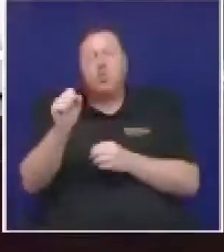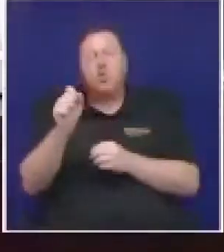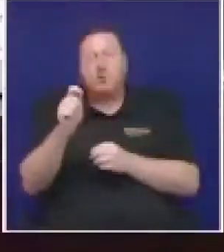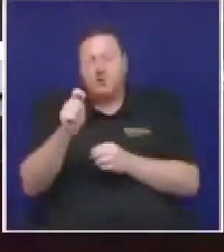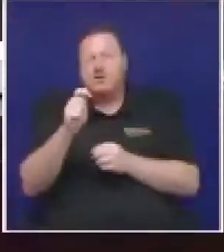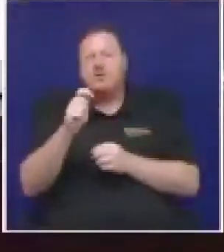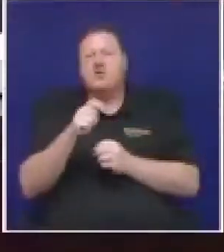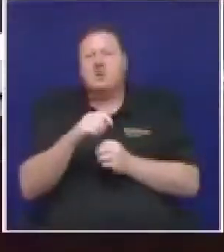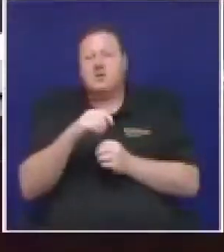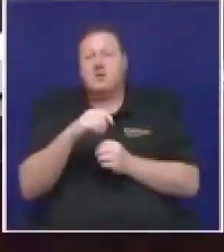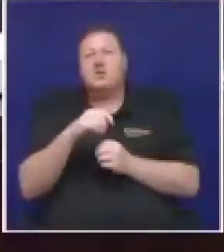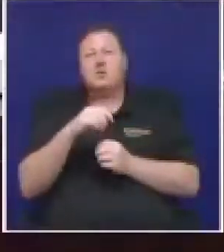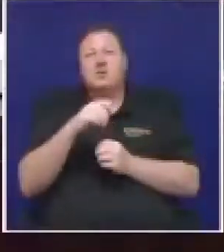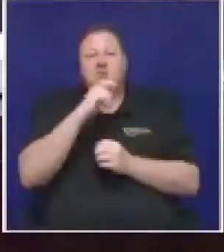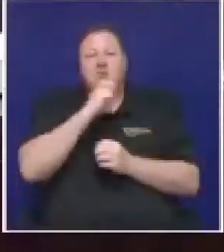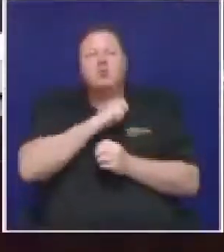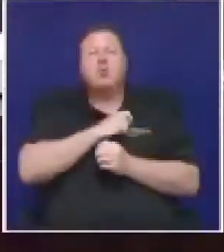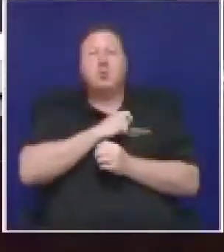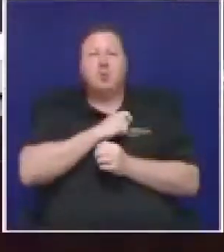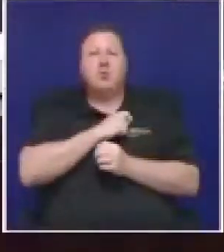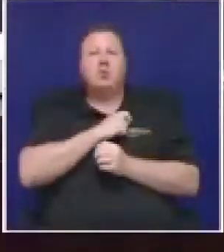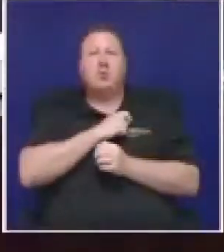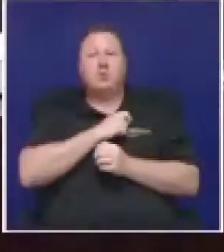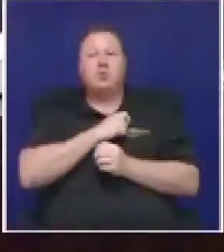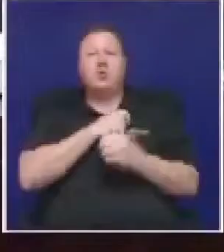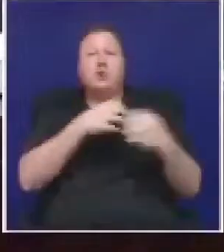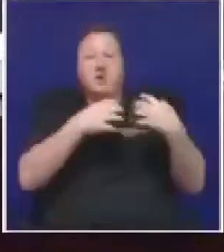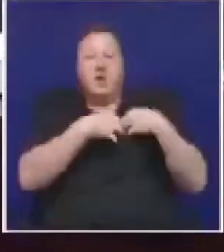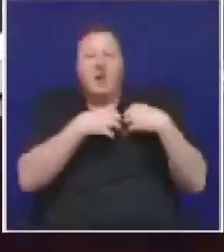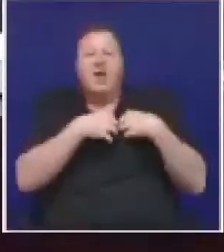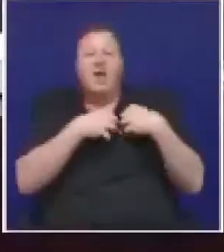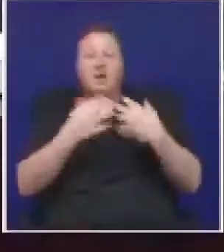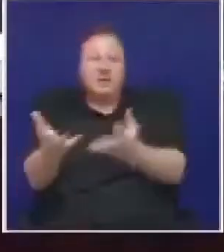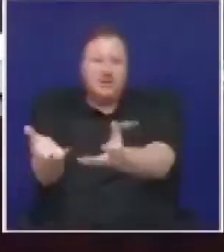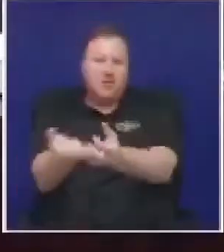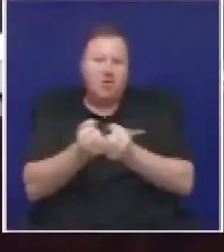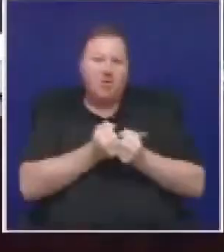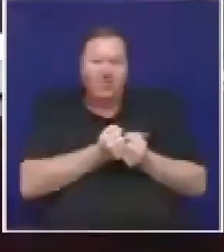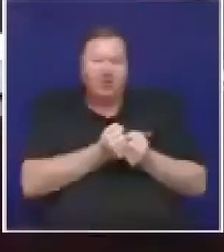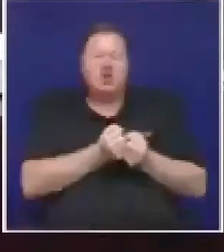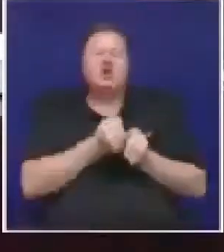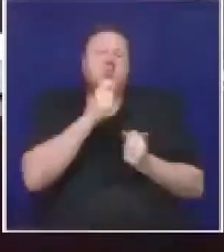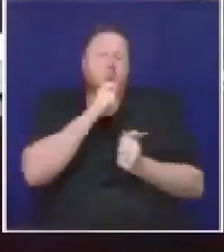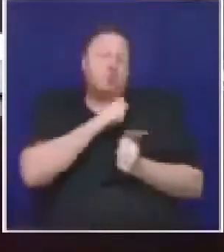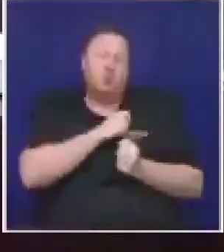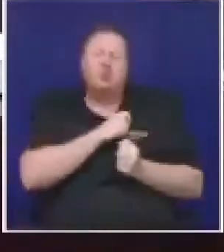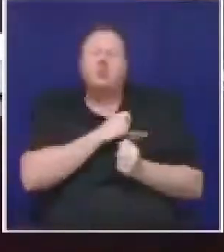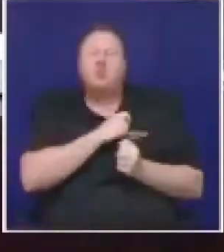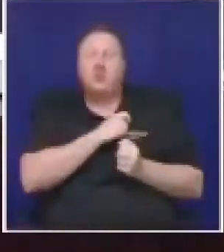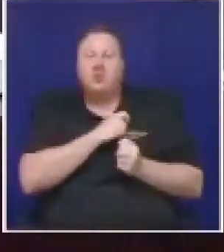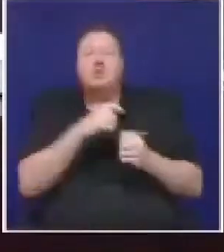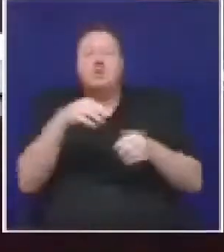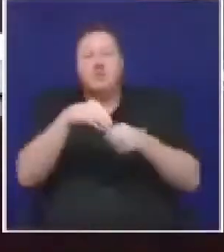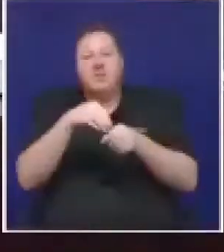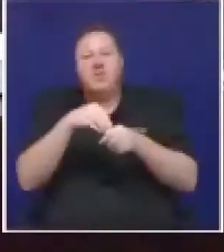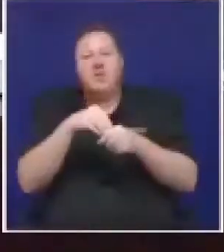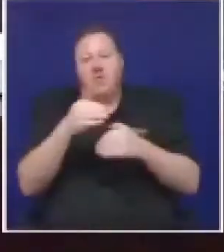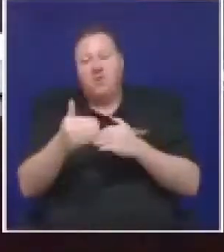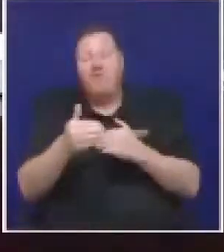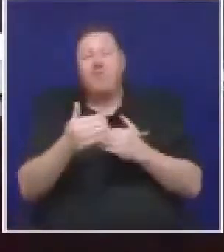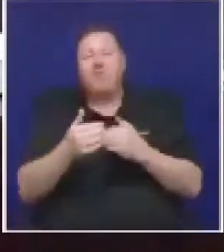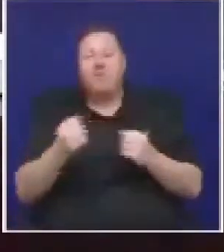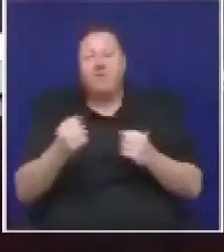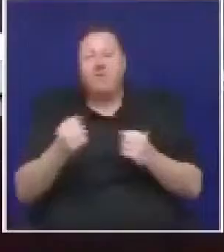indeed. I said forfeiture, I've mentioned them earlier. They are part of our coordinated